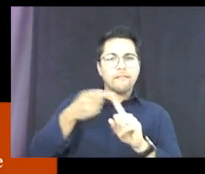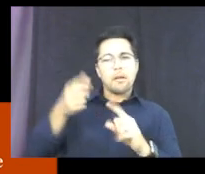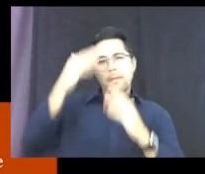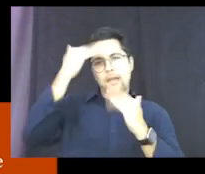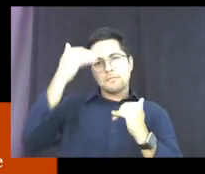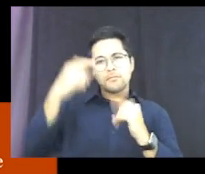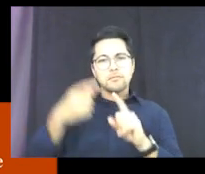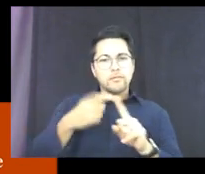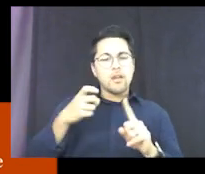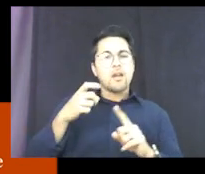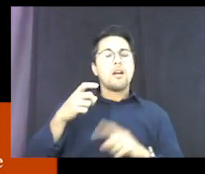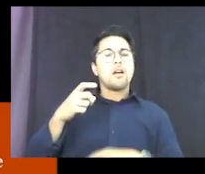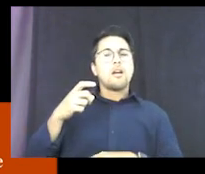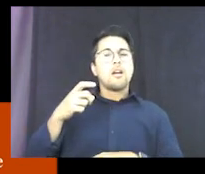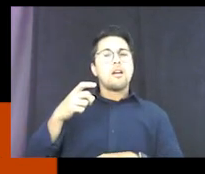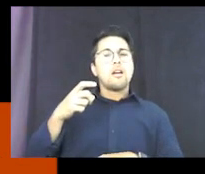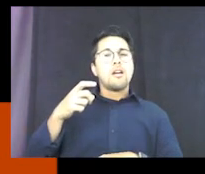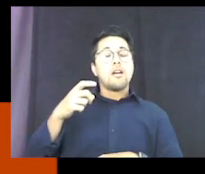neurotypical social norms.